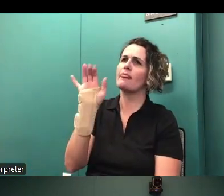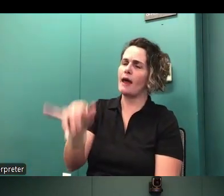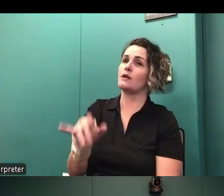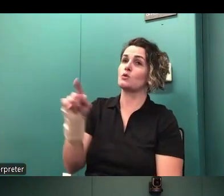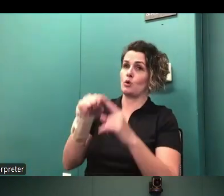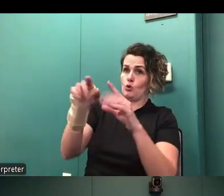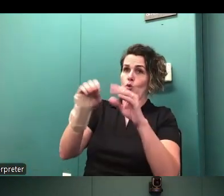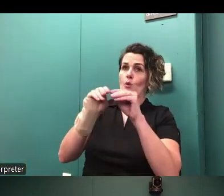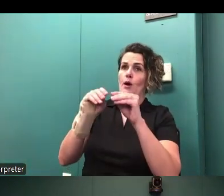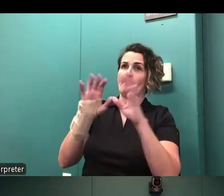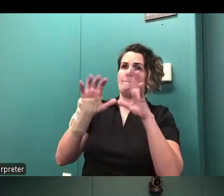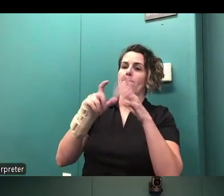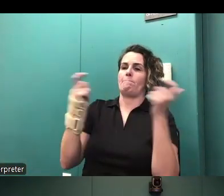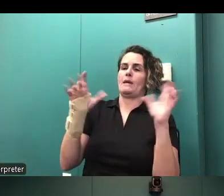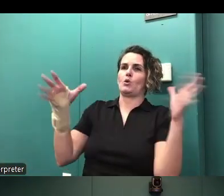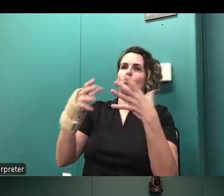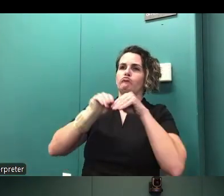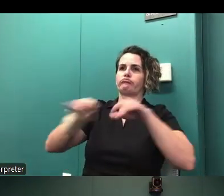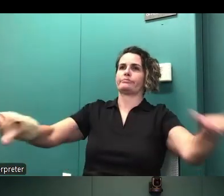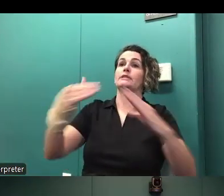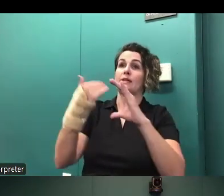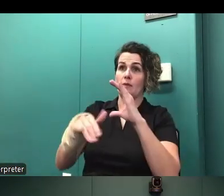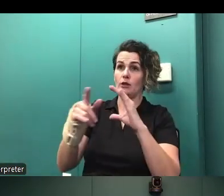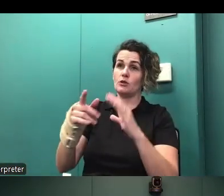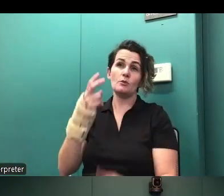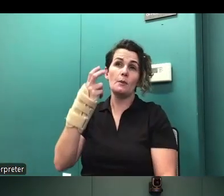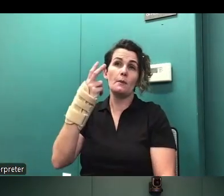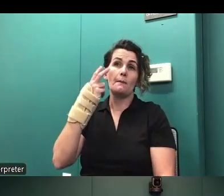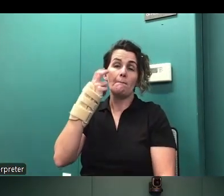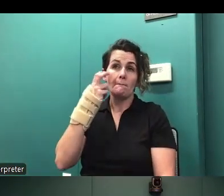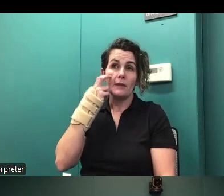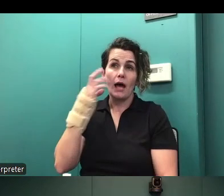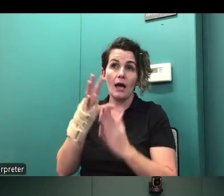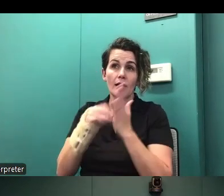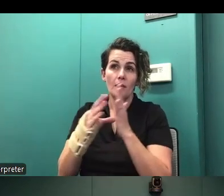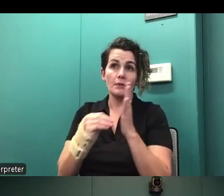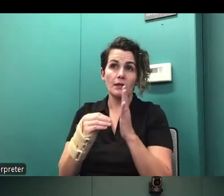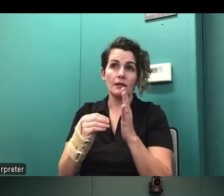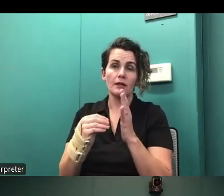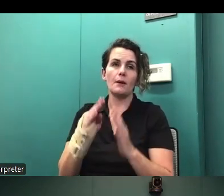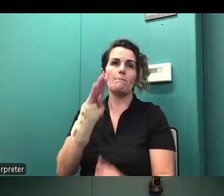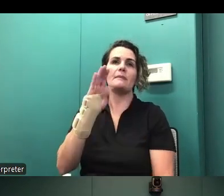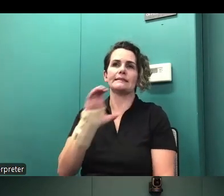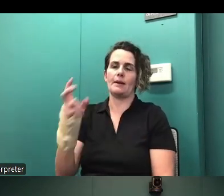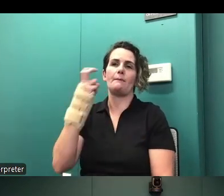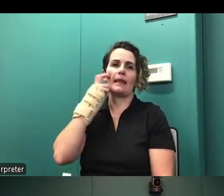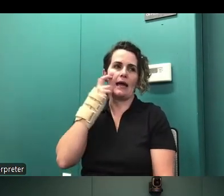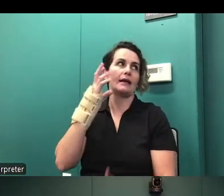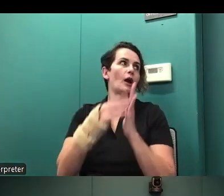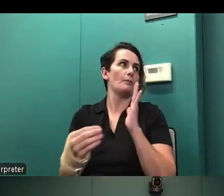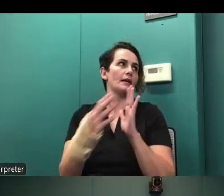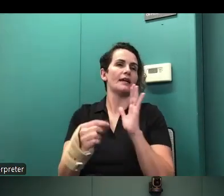you do like mass emails like that, do you blind copy them all or do you have all their names in there? I do BCC. Okay, we